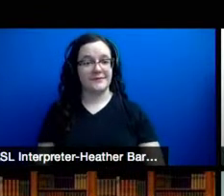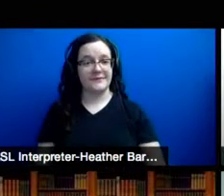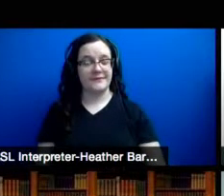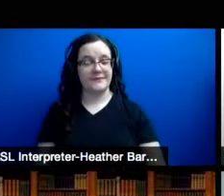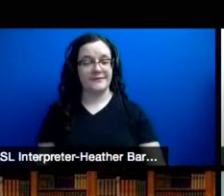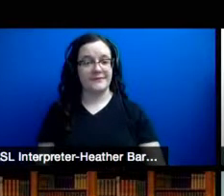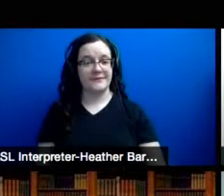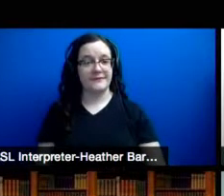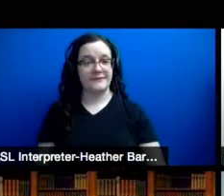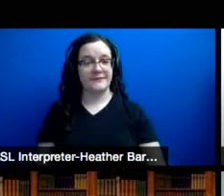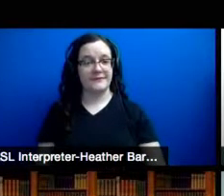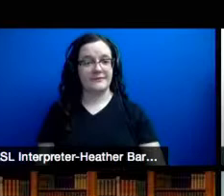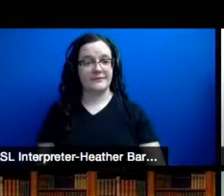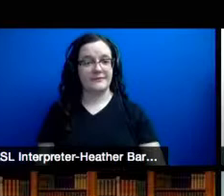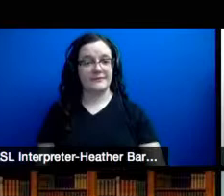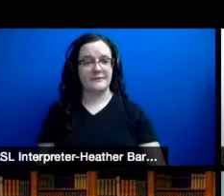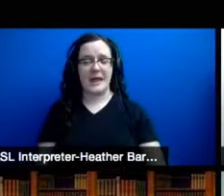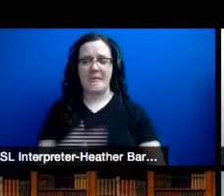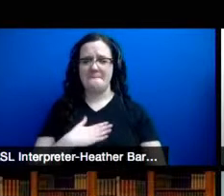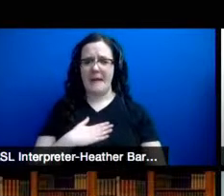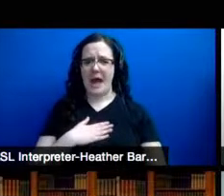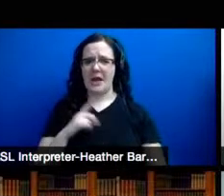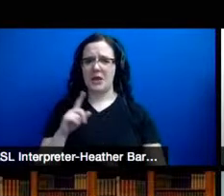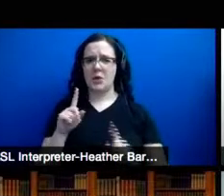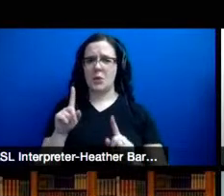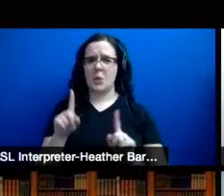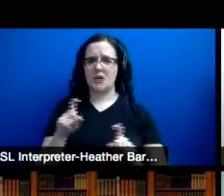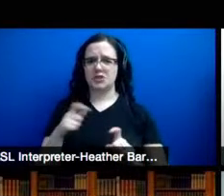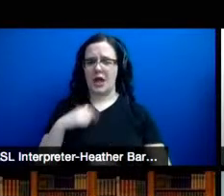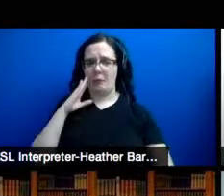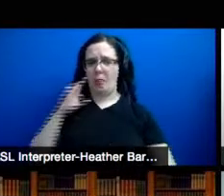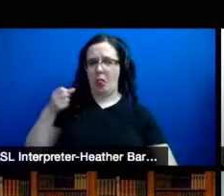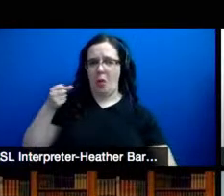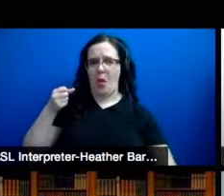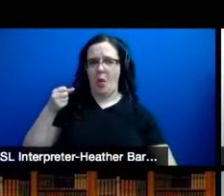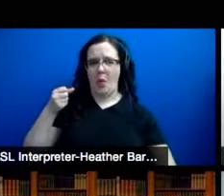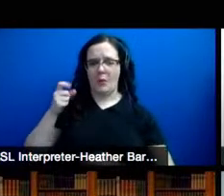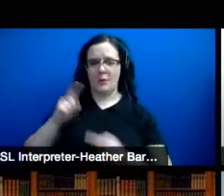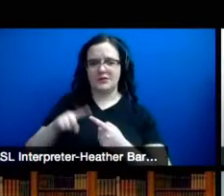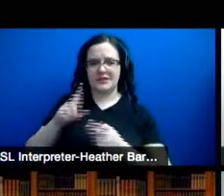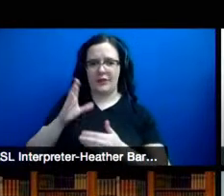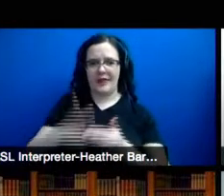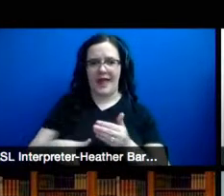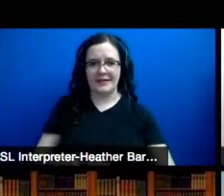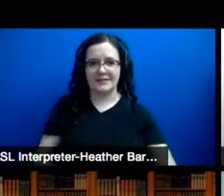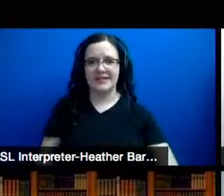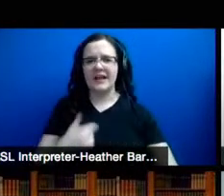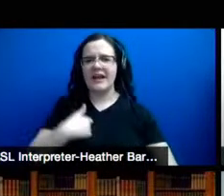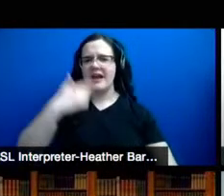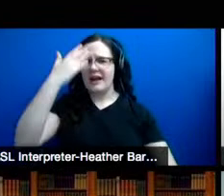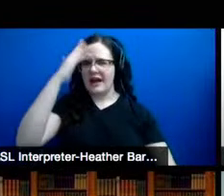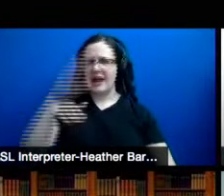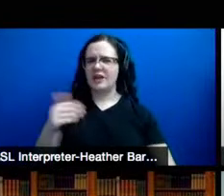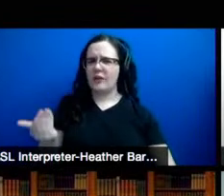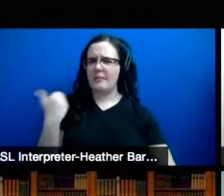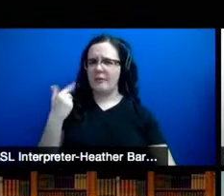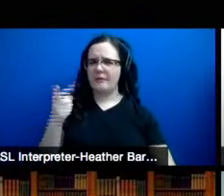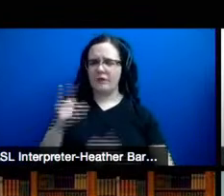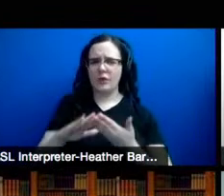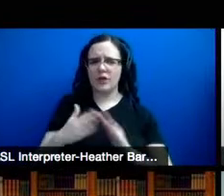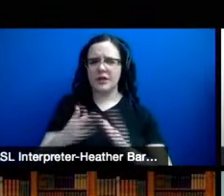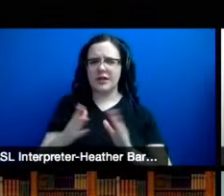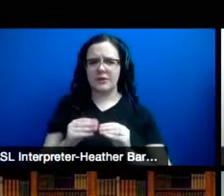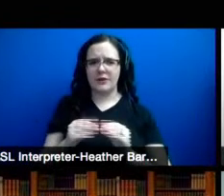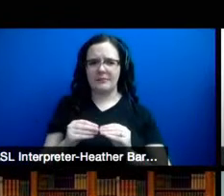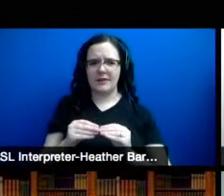And I'm going to hold my questions to the end, but that, I know you had, at the earlier community meeting, you had raised questions